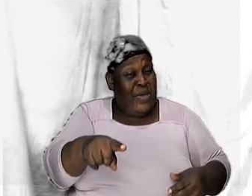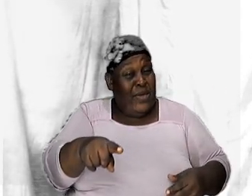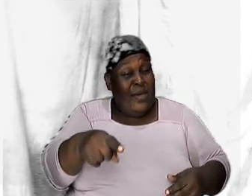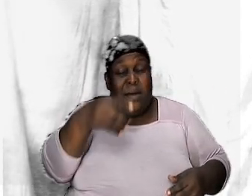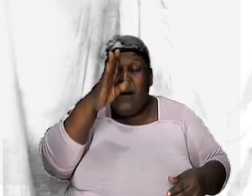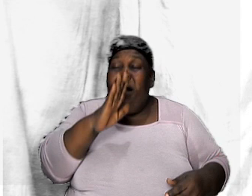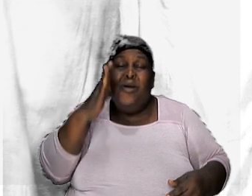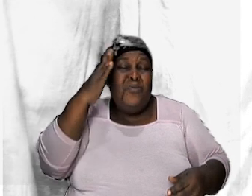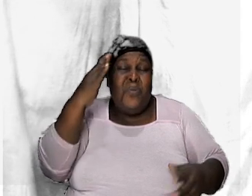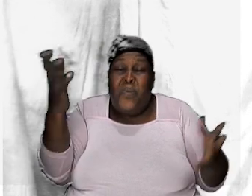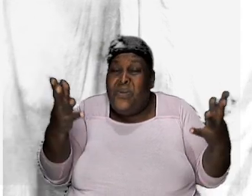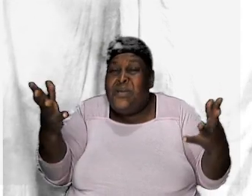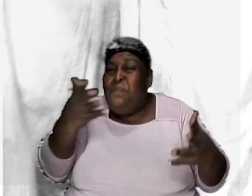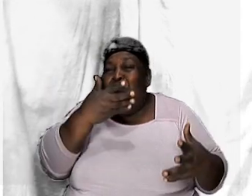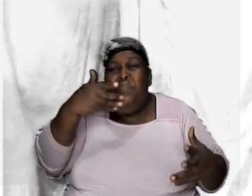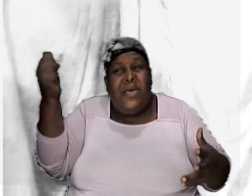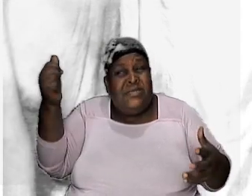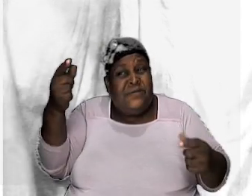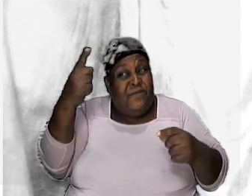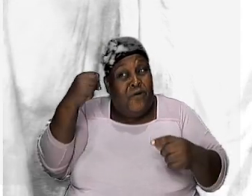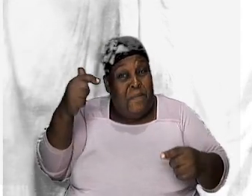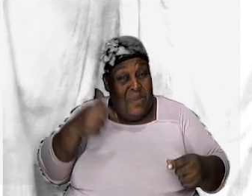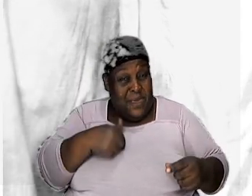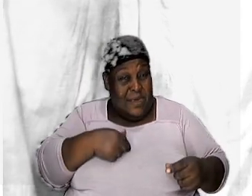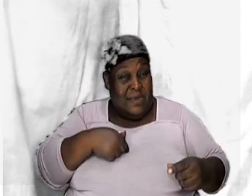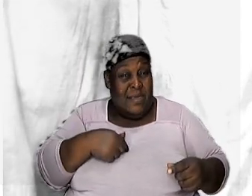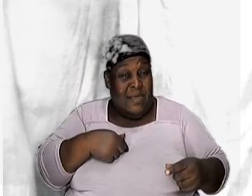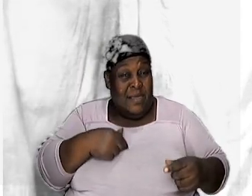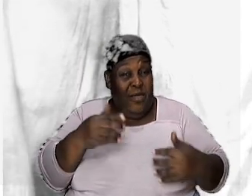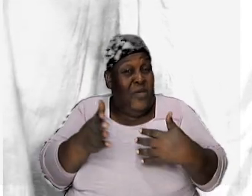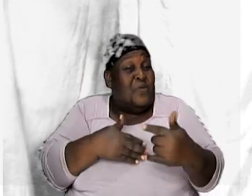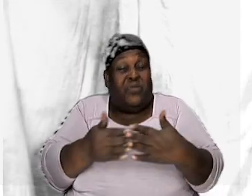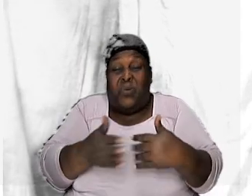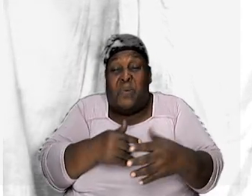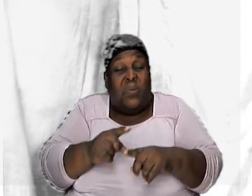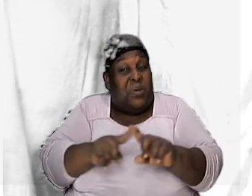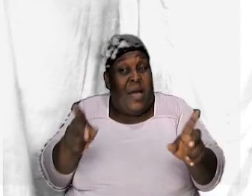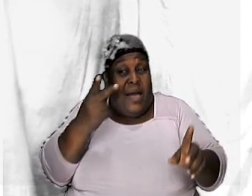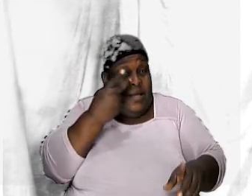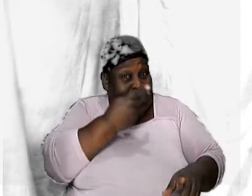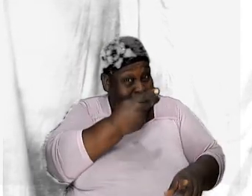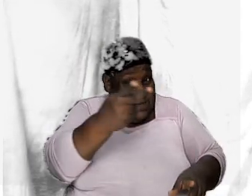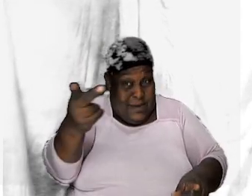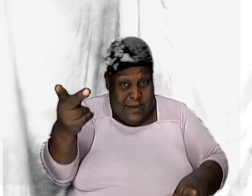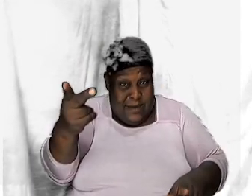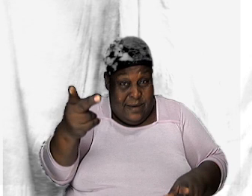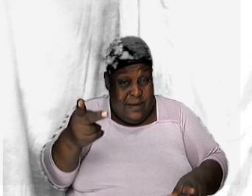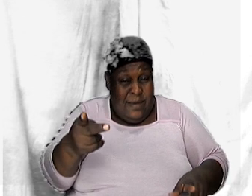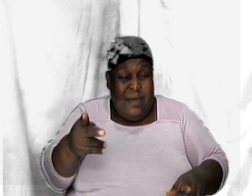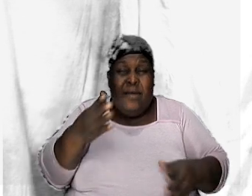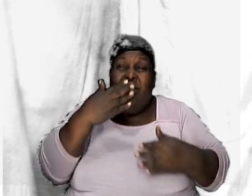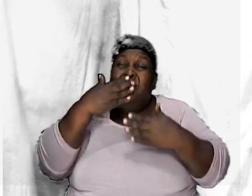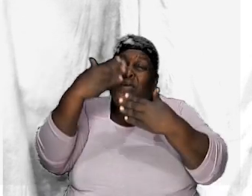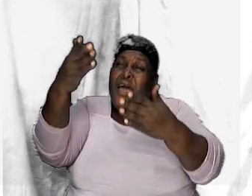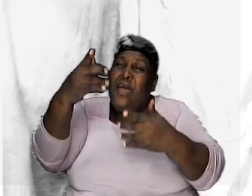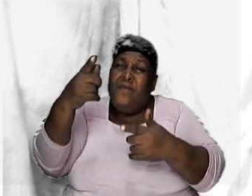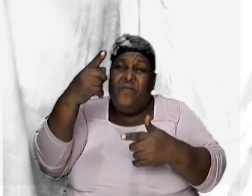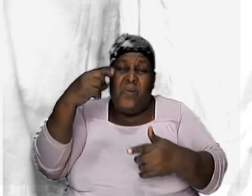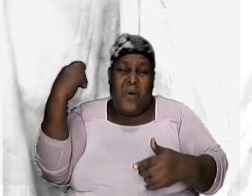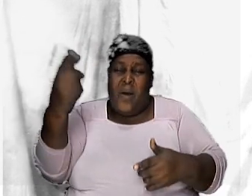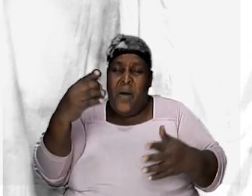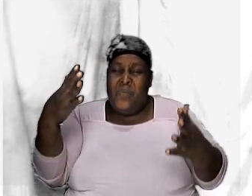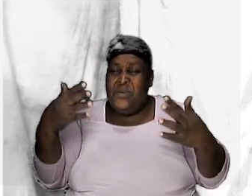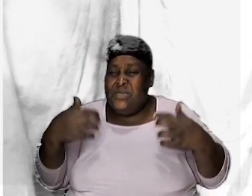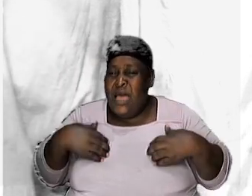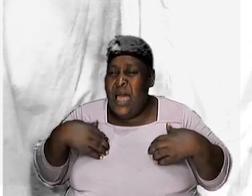me. Even though we cannot see it, I am grateful that we serve a God who always has the biggest picture